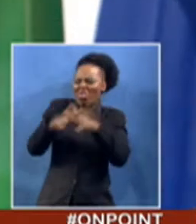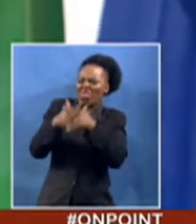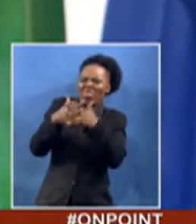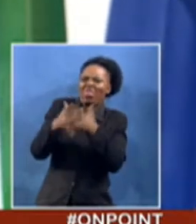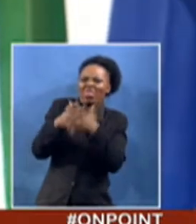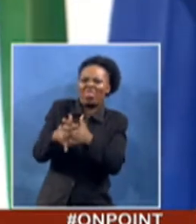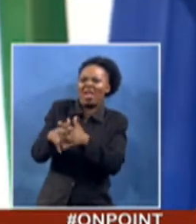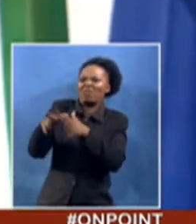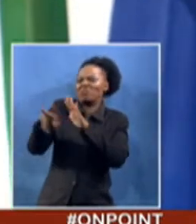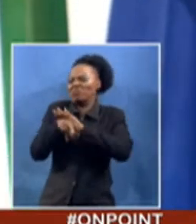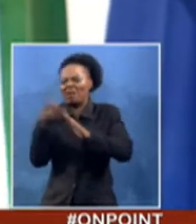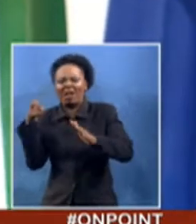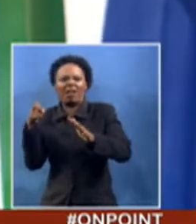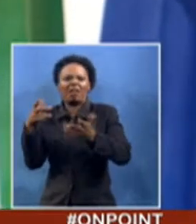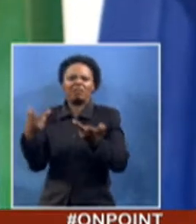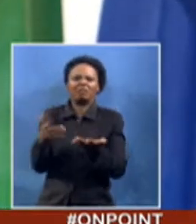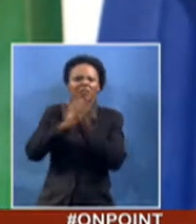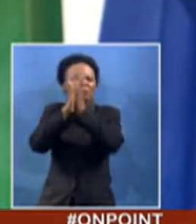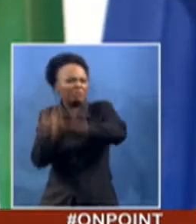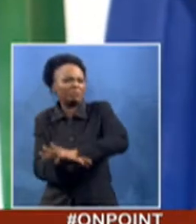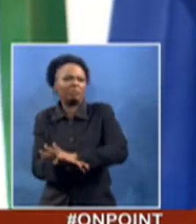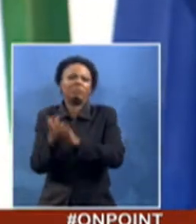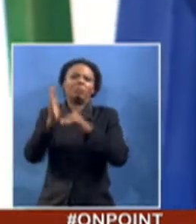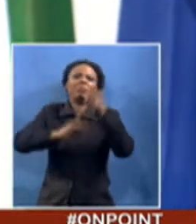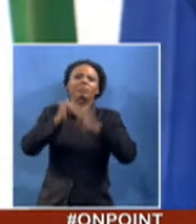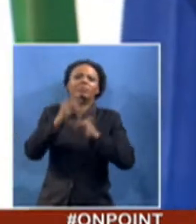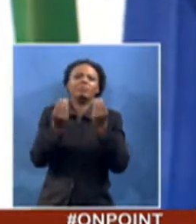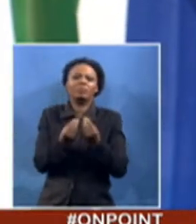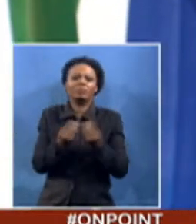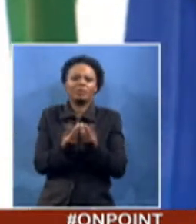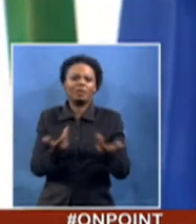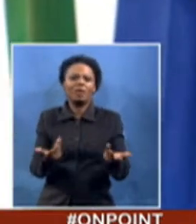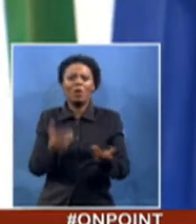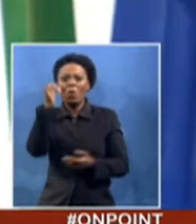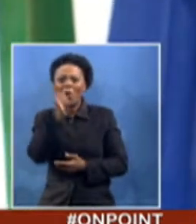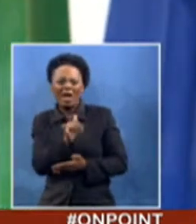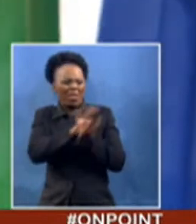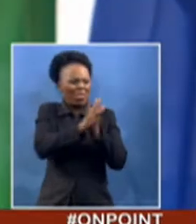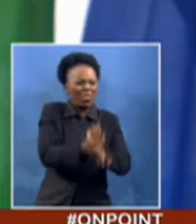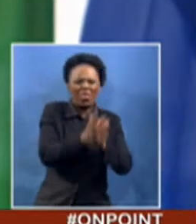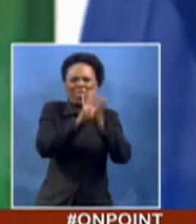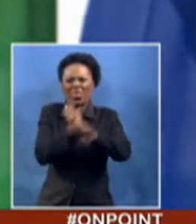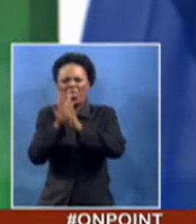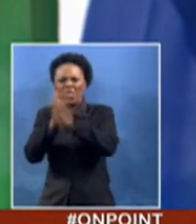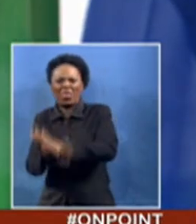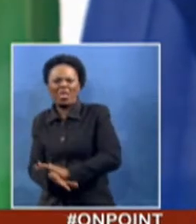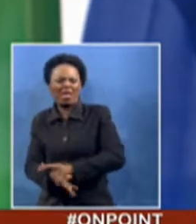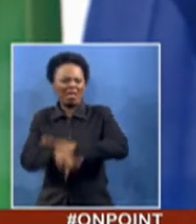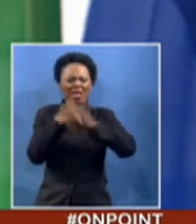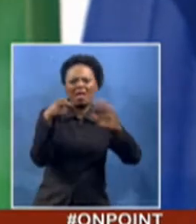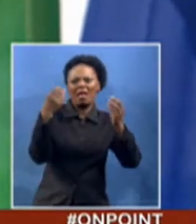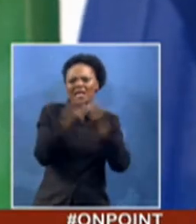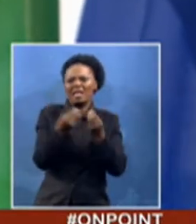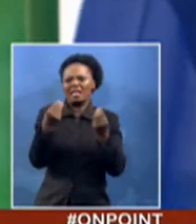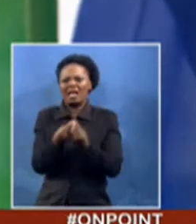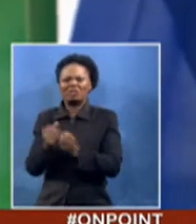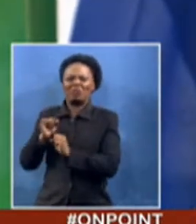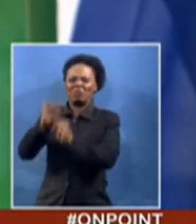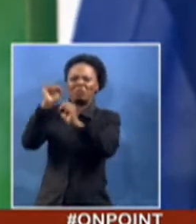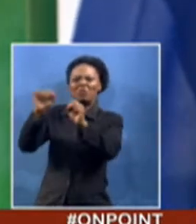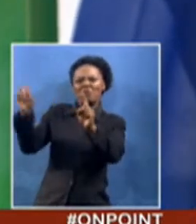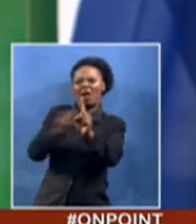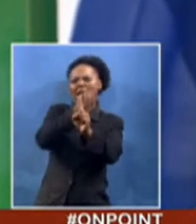even care when we resort to violent protests. We don't even